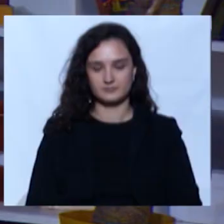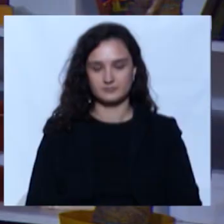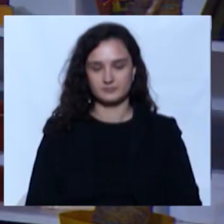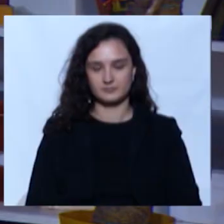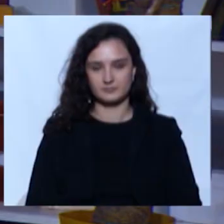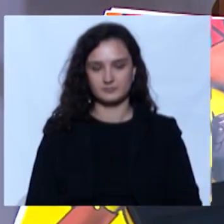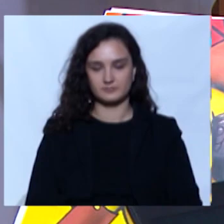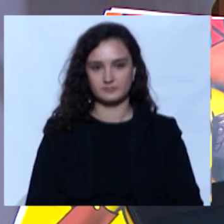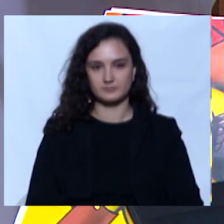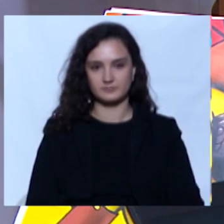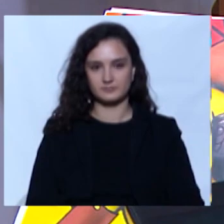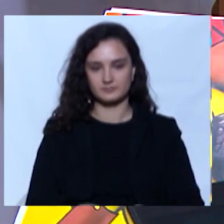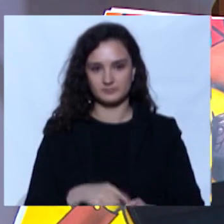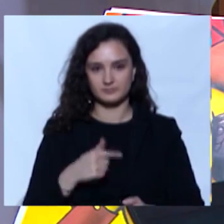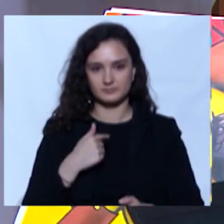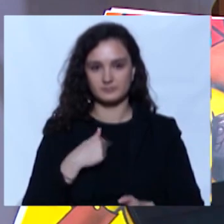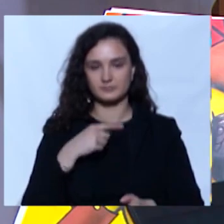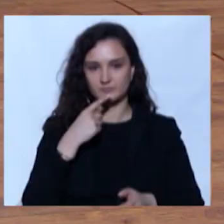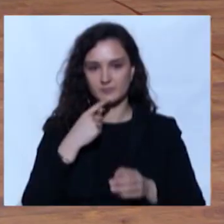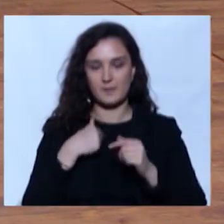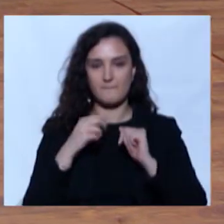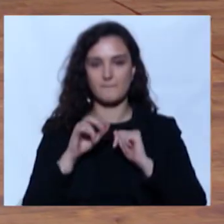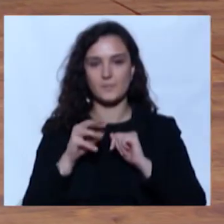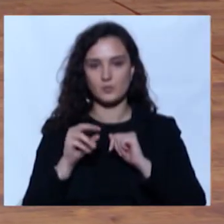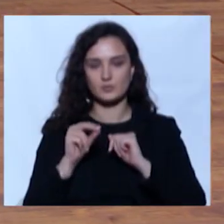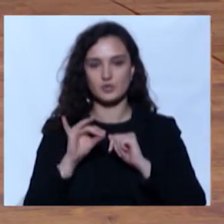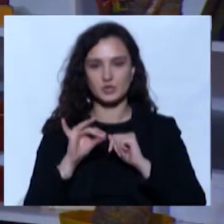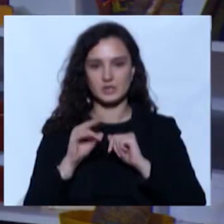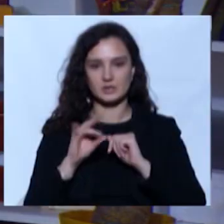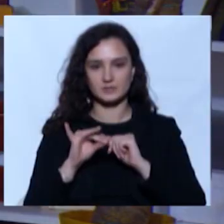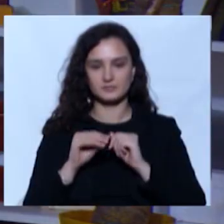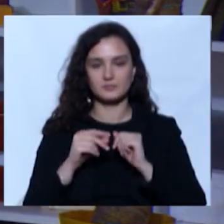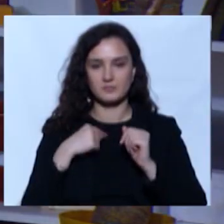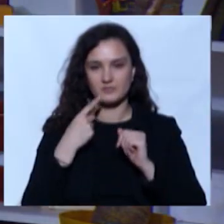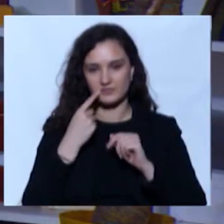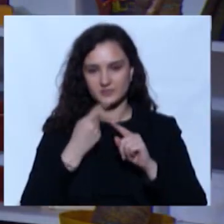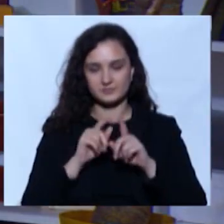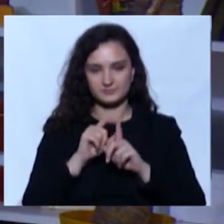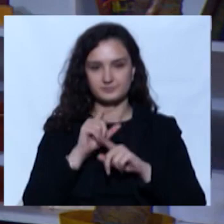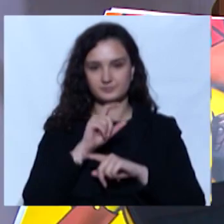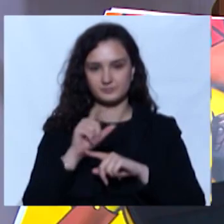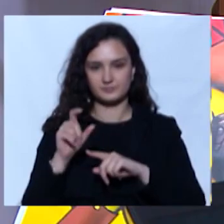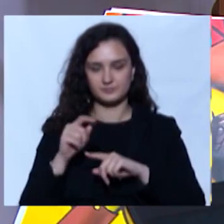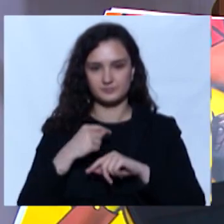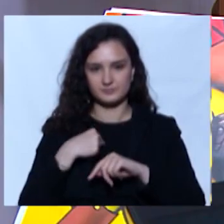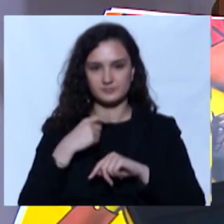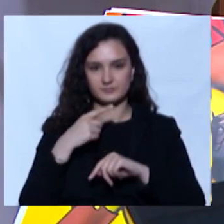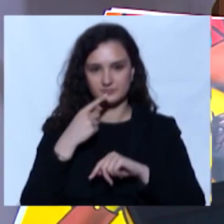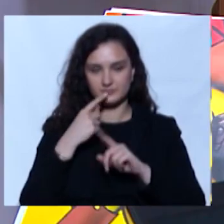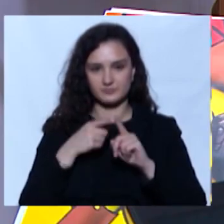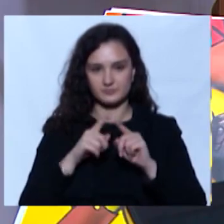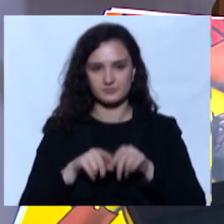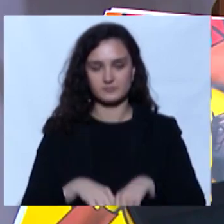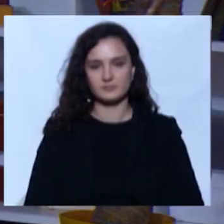I said a boom chicka boom. I said a boom chicka boom. I said a boom chicka